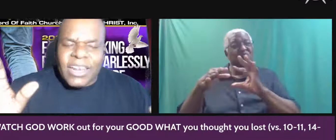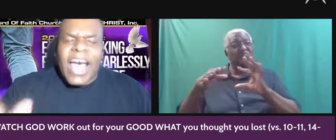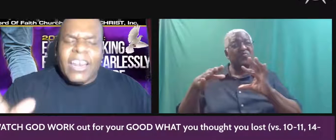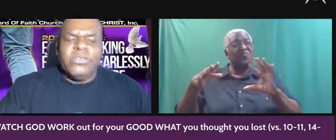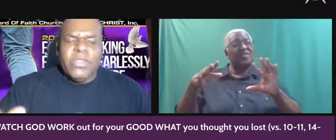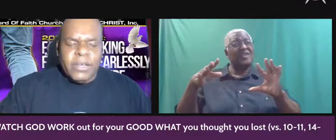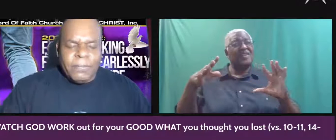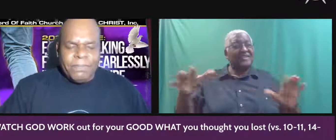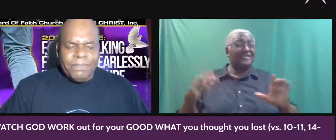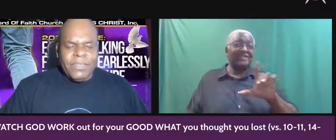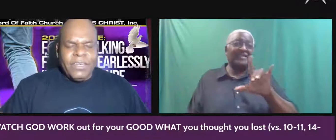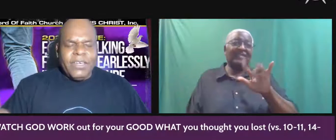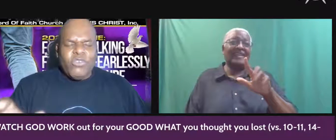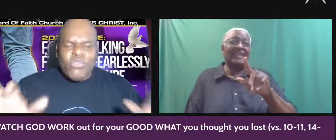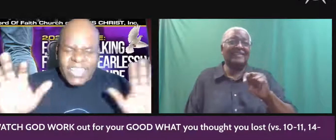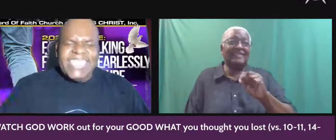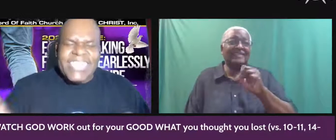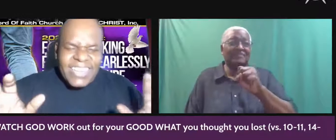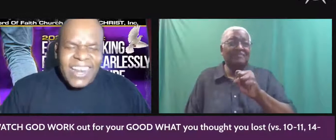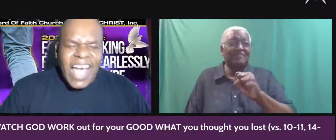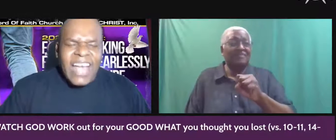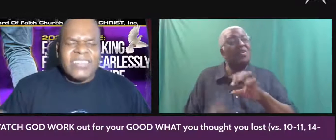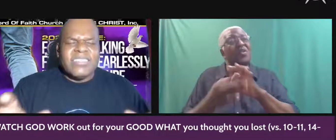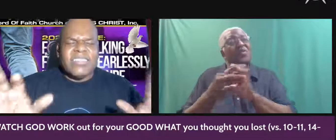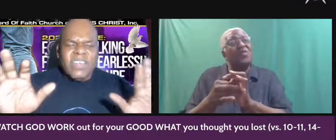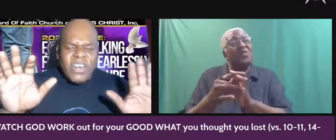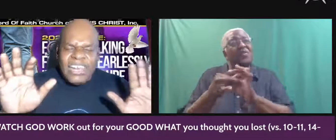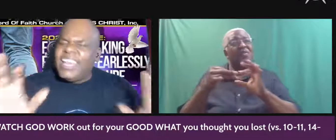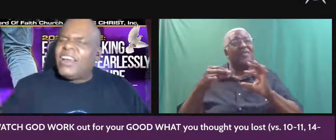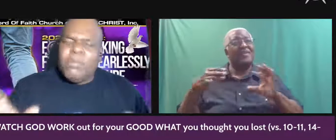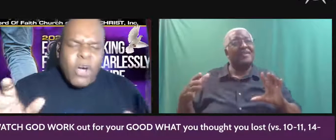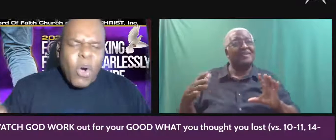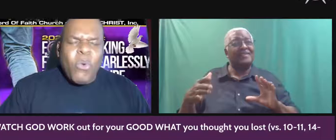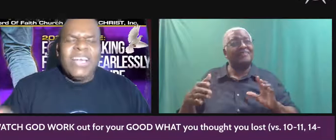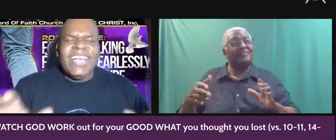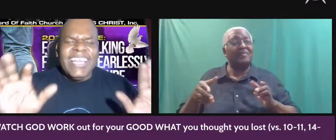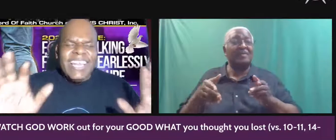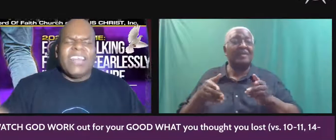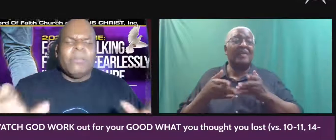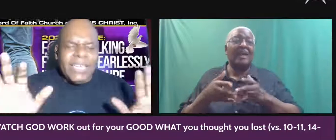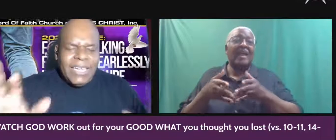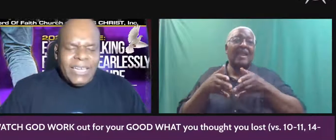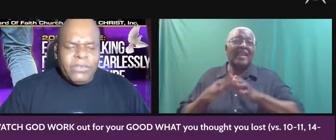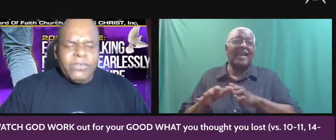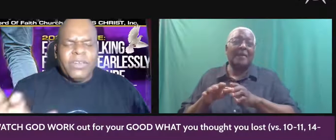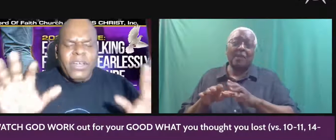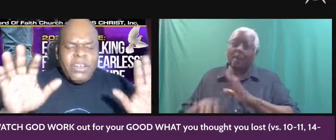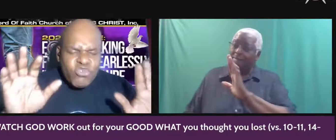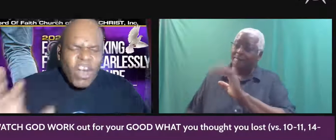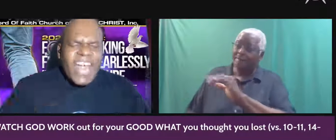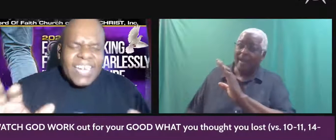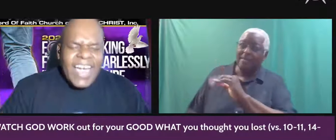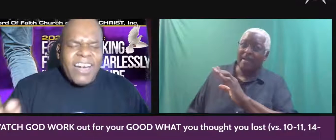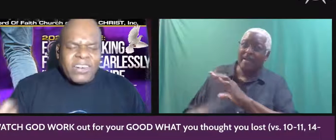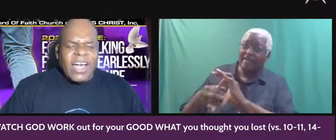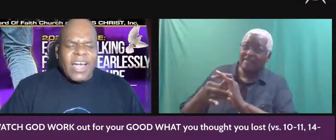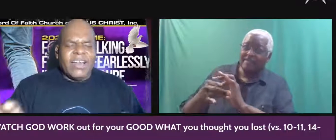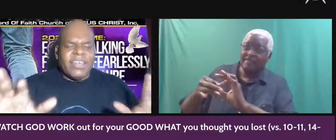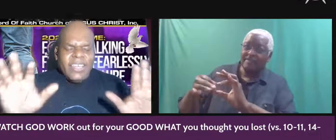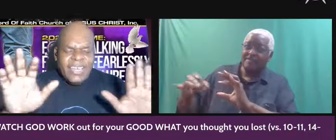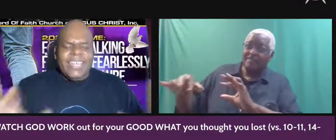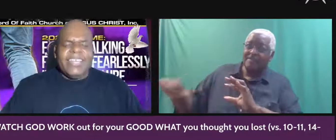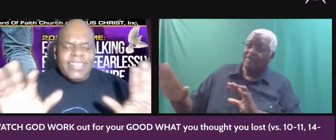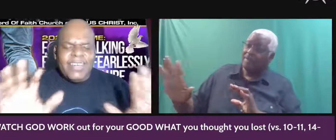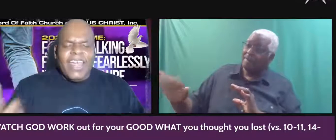holding the lot to them. Release the lots. Let them go. Let them leave. Right now,